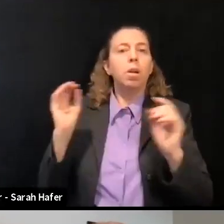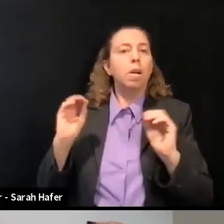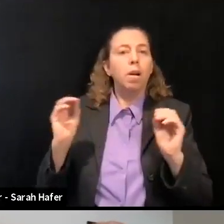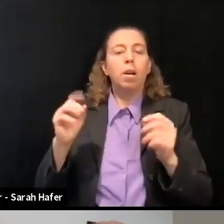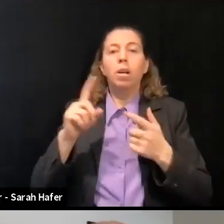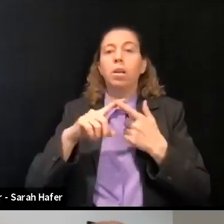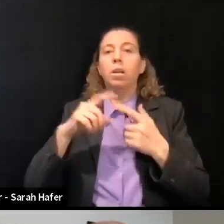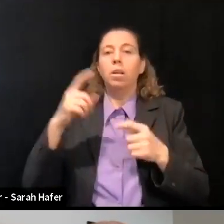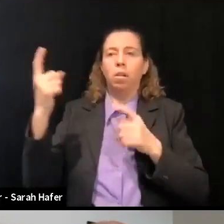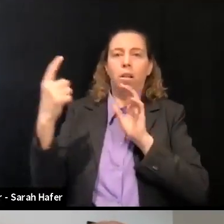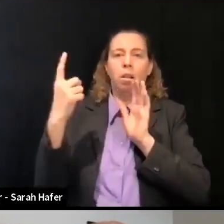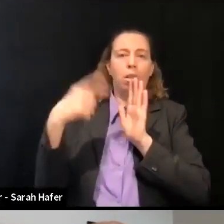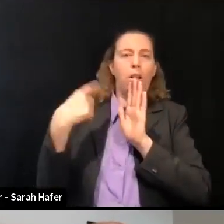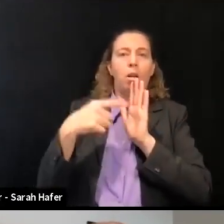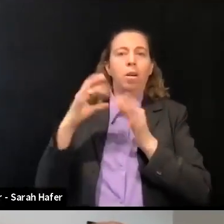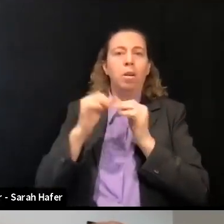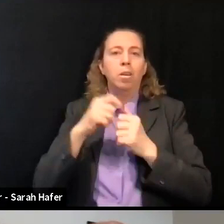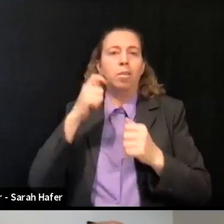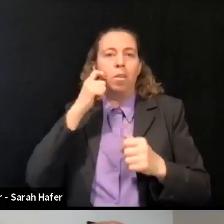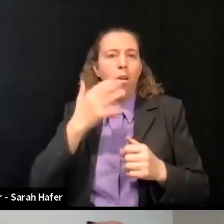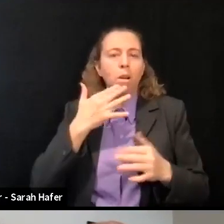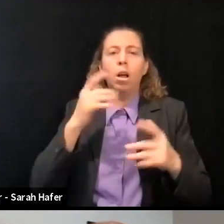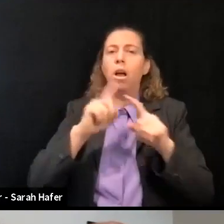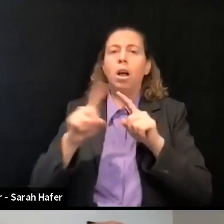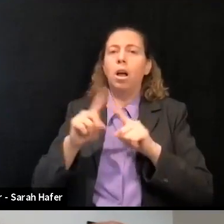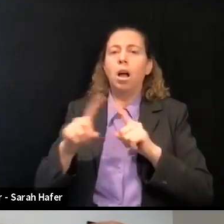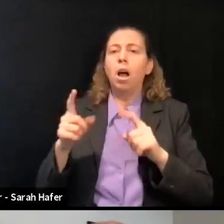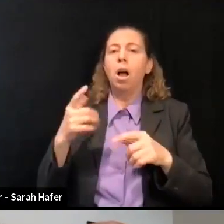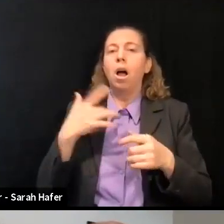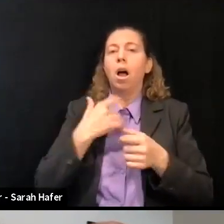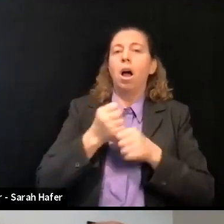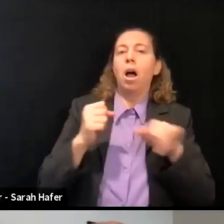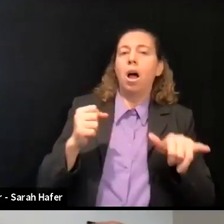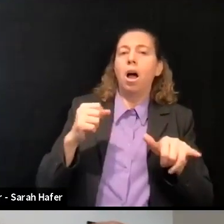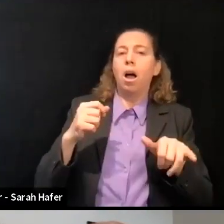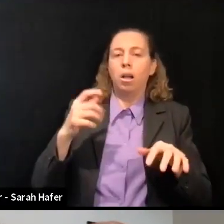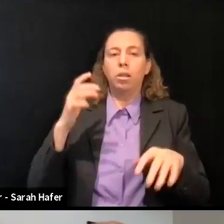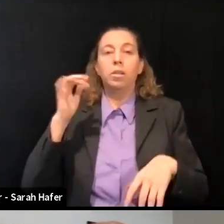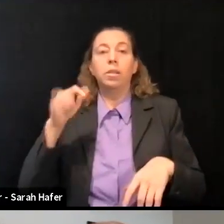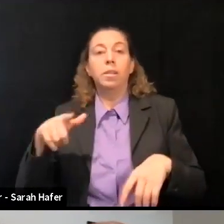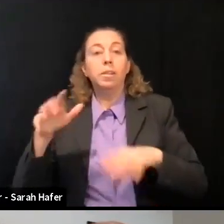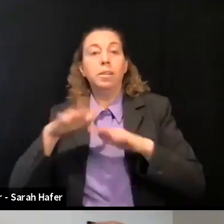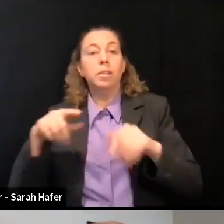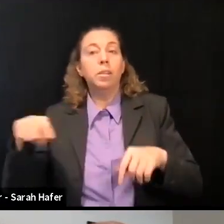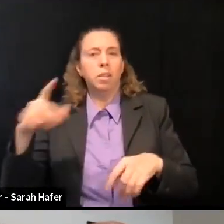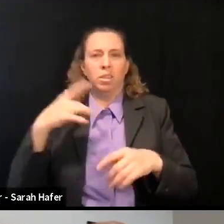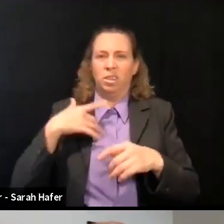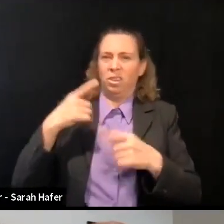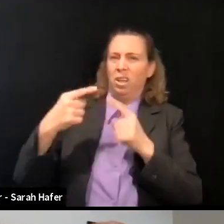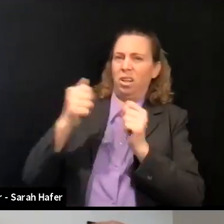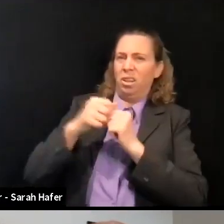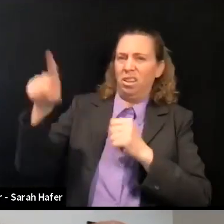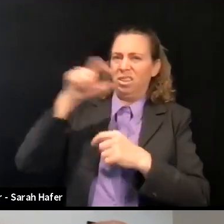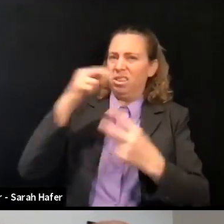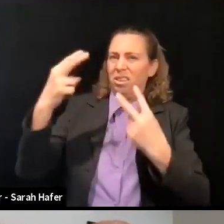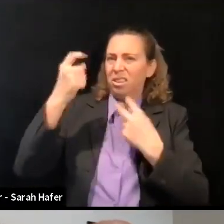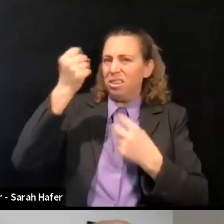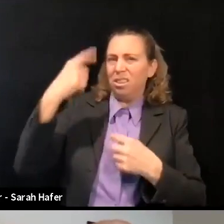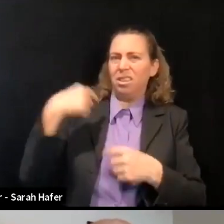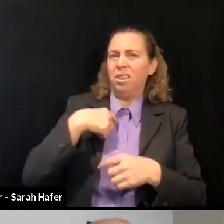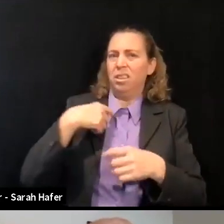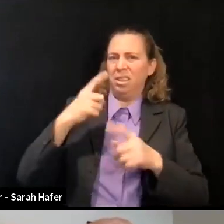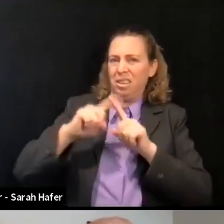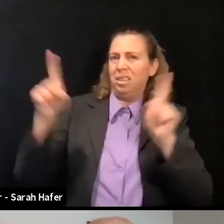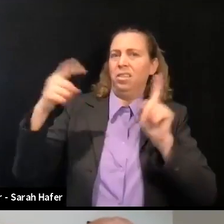the rainbow of emotions that they're feeling? It's very easy for us, I think, to see problems and want to solve them as parents, but it's also important for